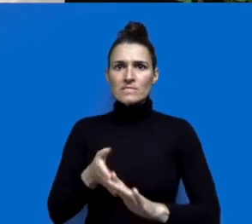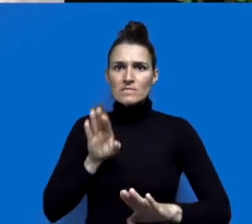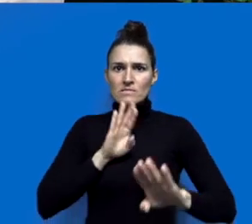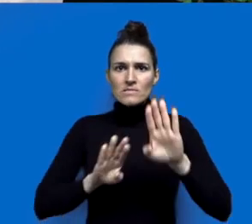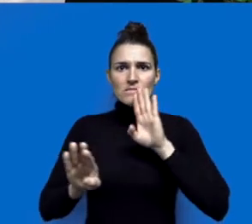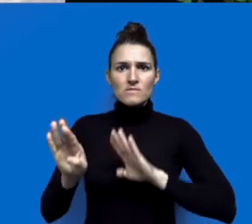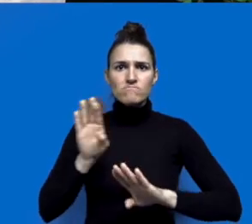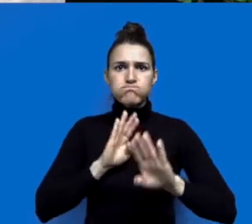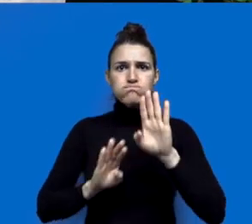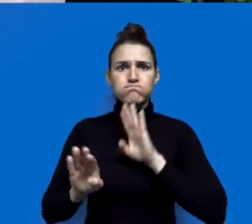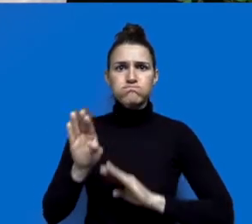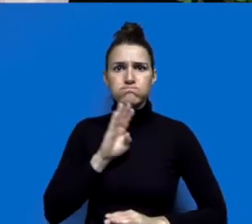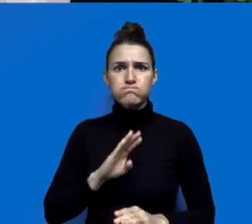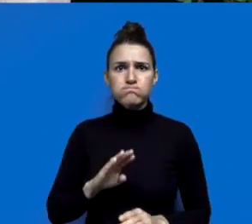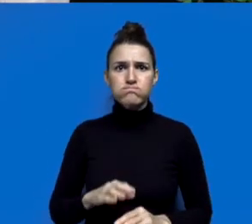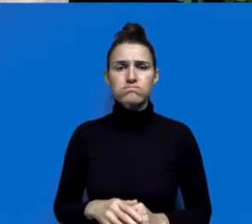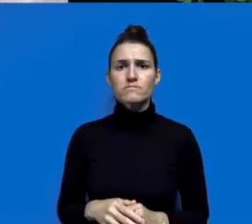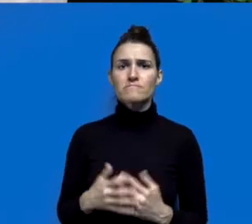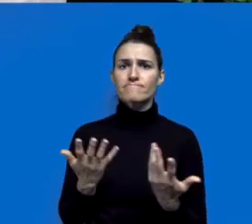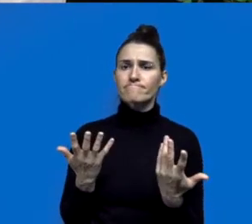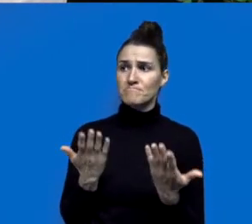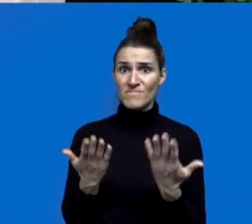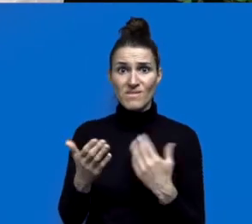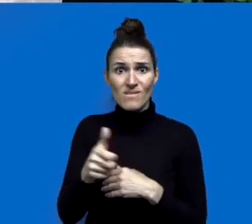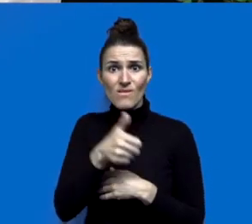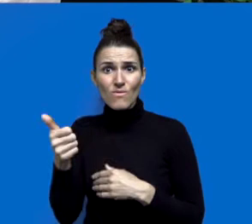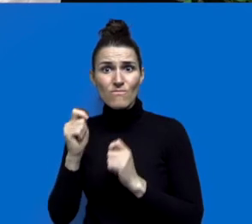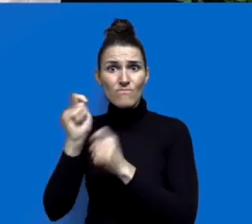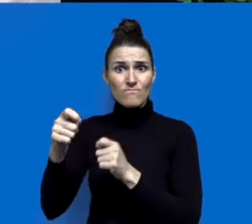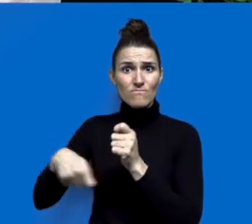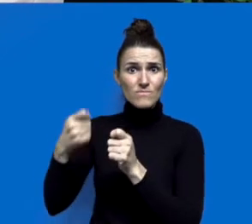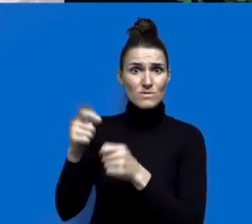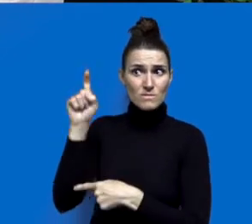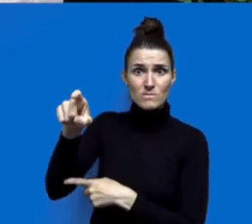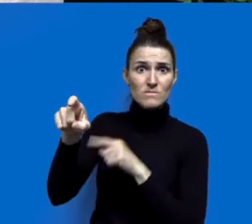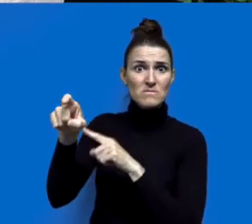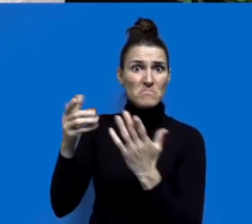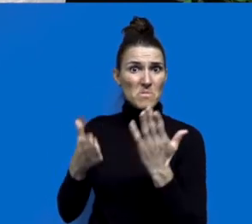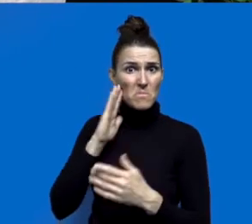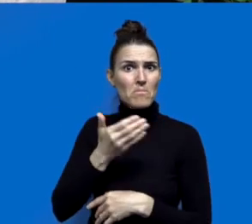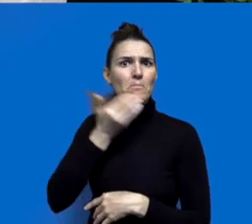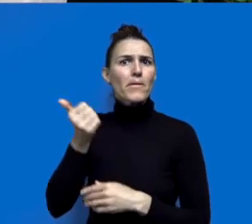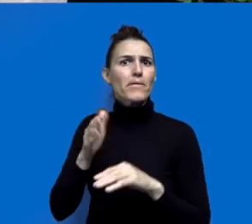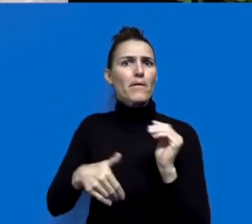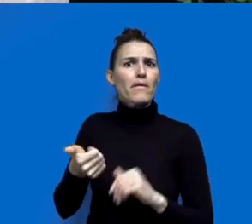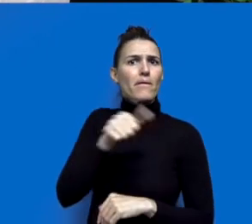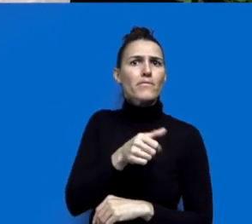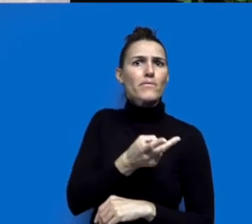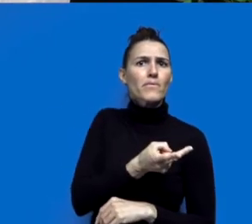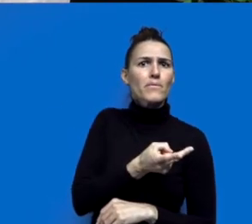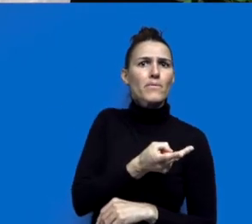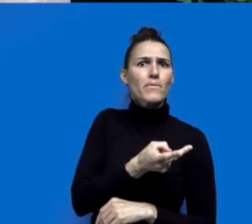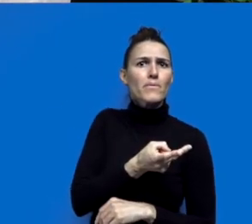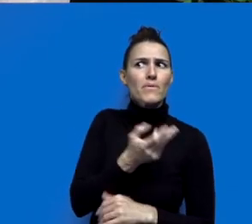Fern was starting to get frustrated now. But maybe one of her other fishing lines would do better than the previous